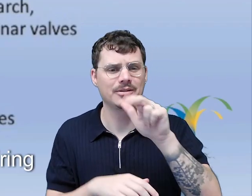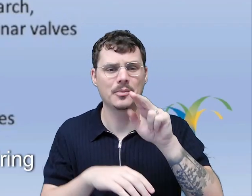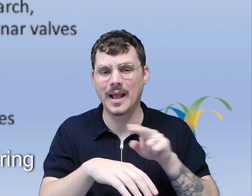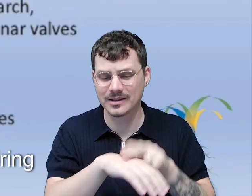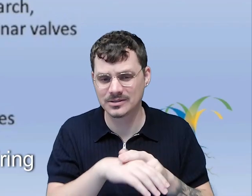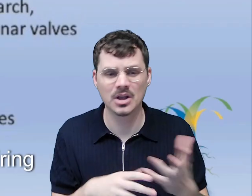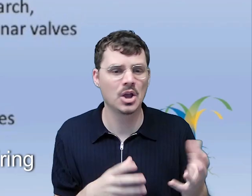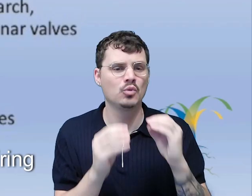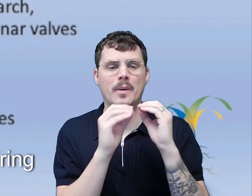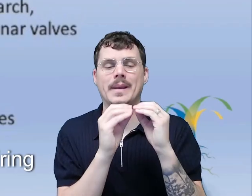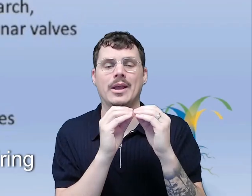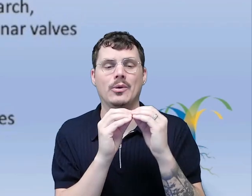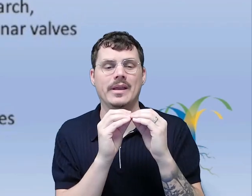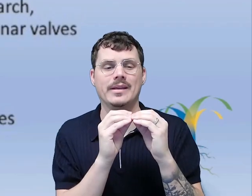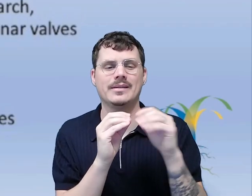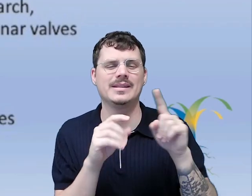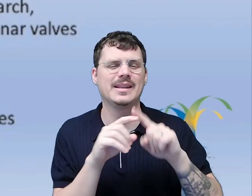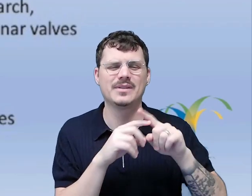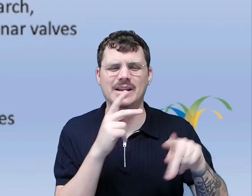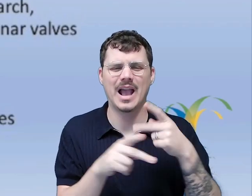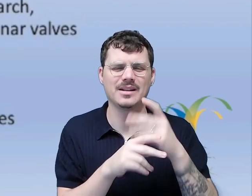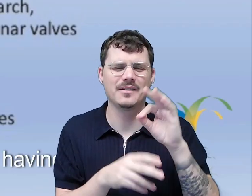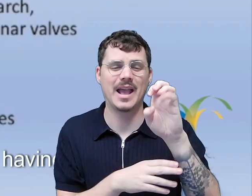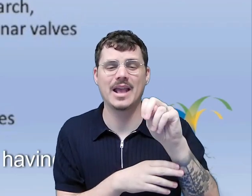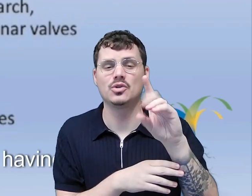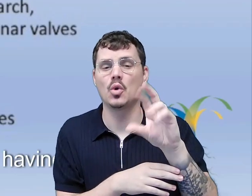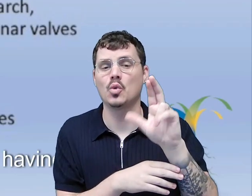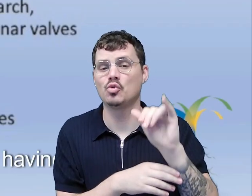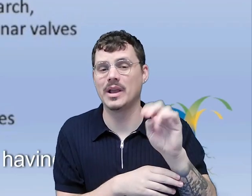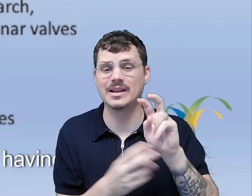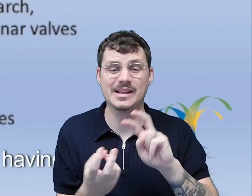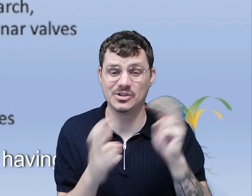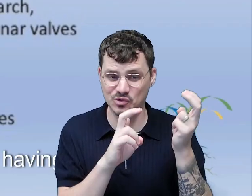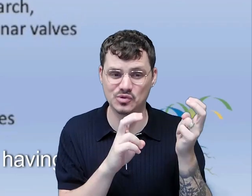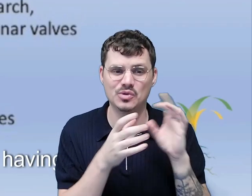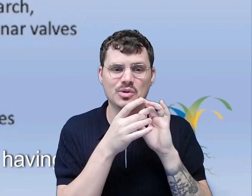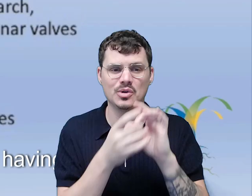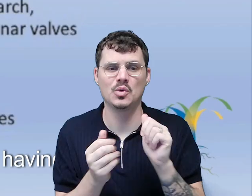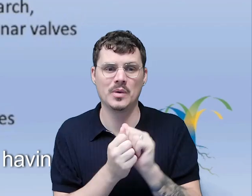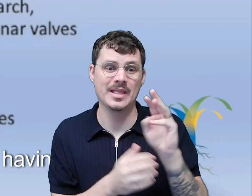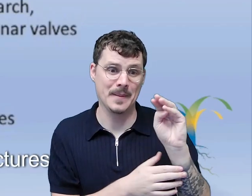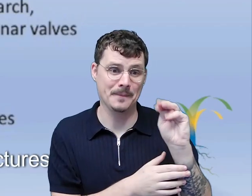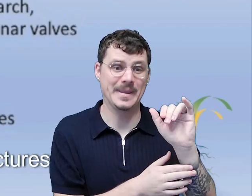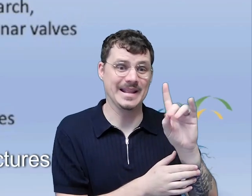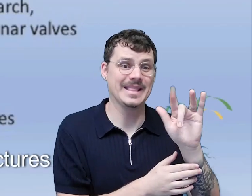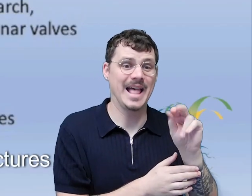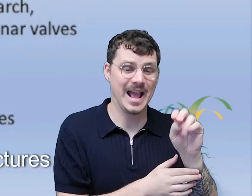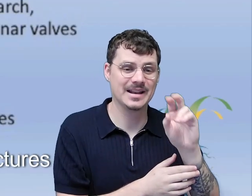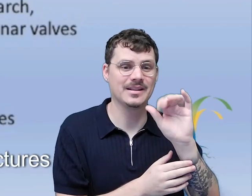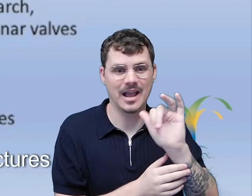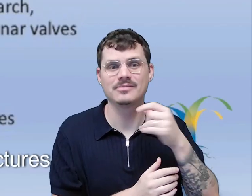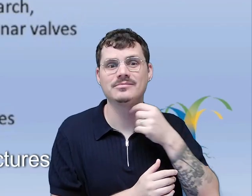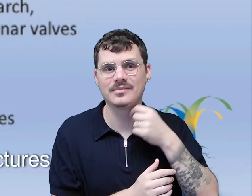cardiac abnormalities, repairing the different kinds of endocrine issues having to do with